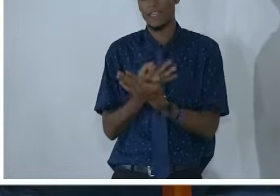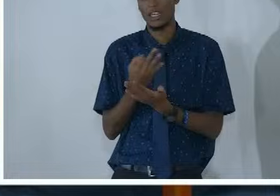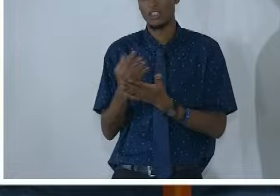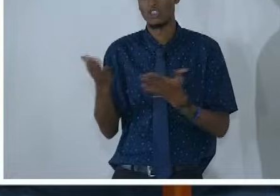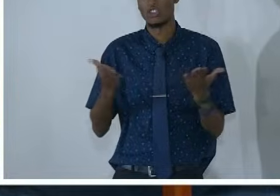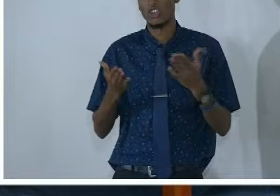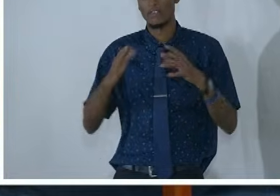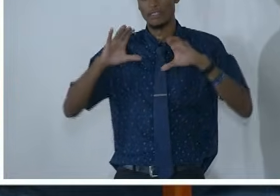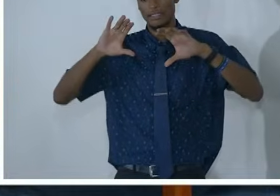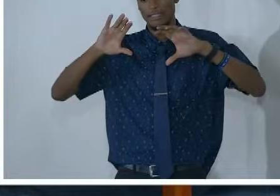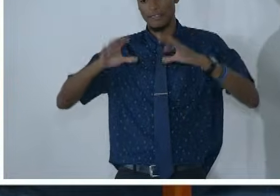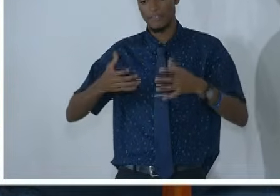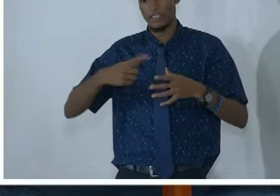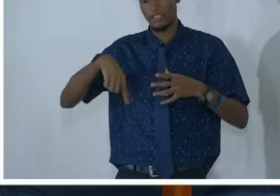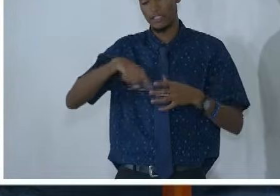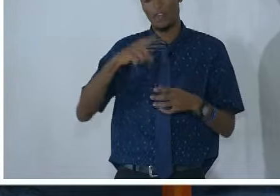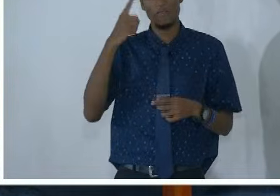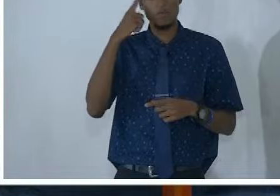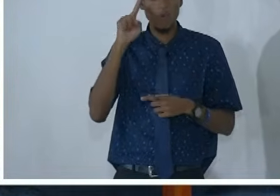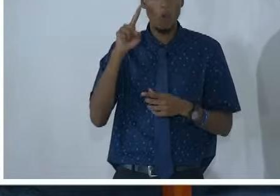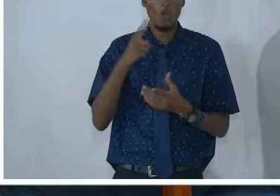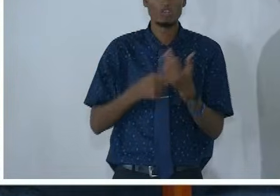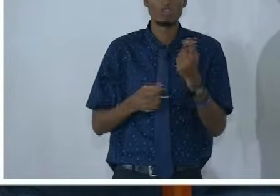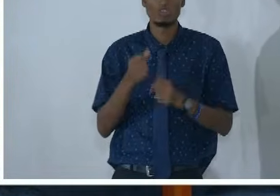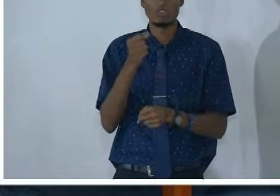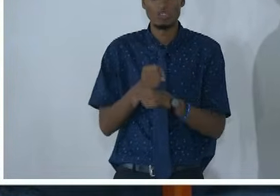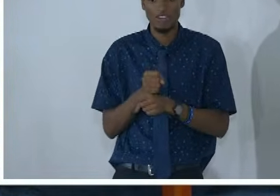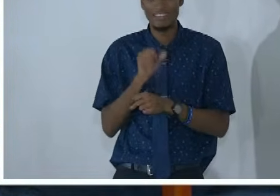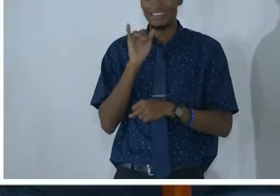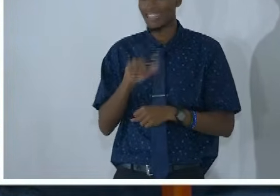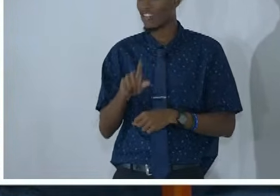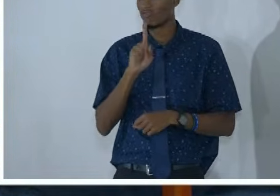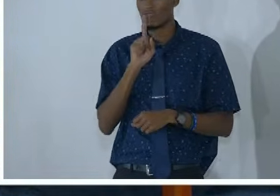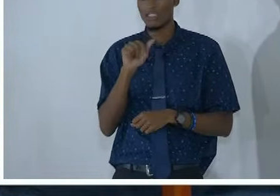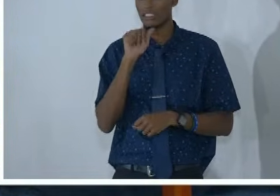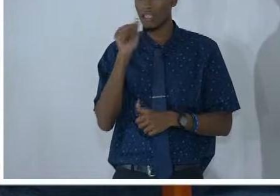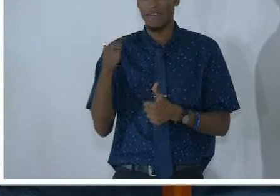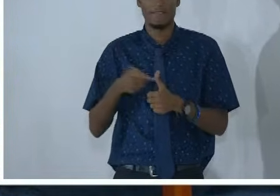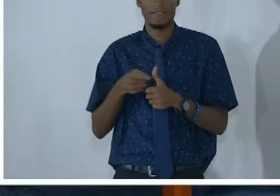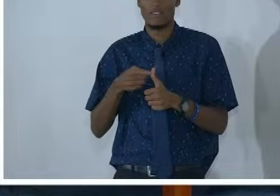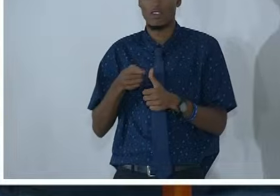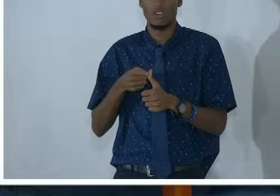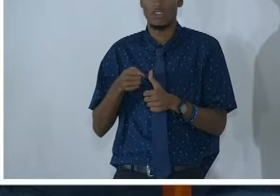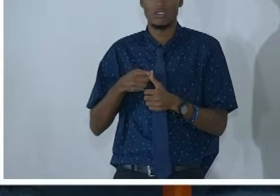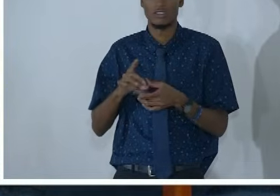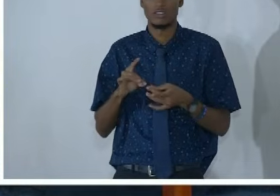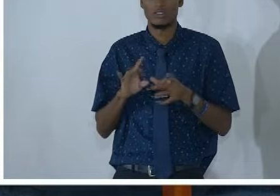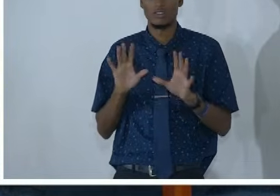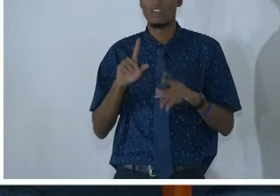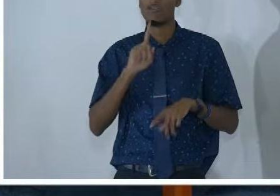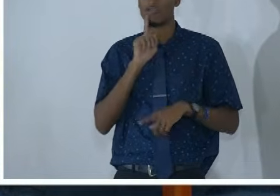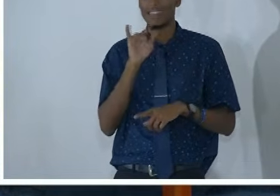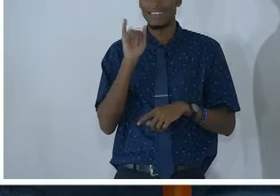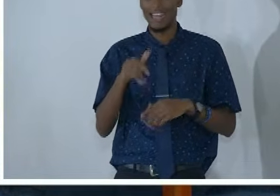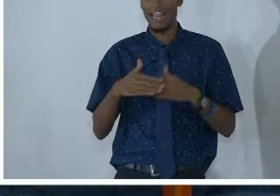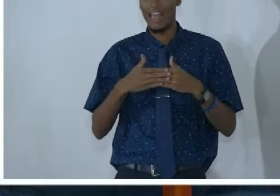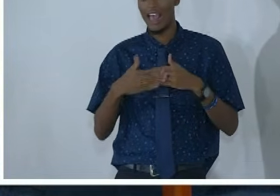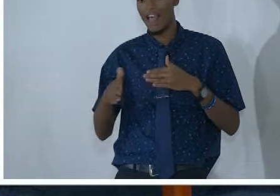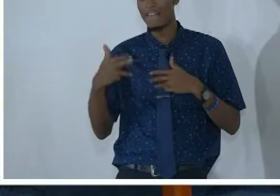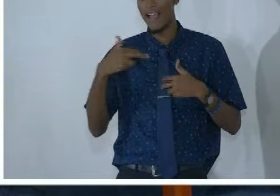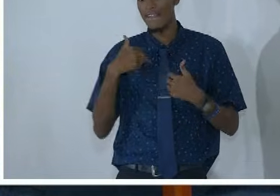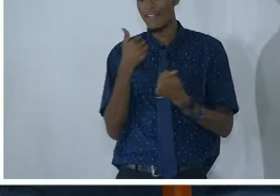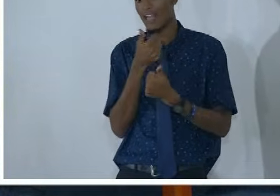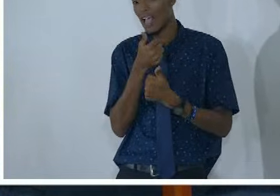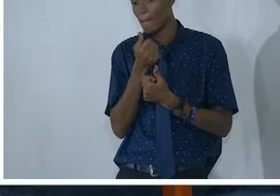corporate services or trust services. That was never the case before. The effect of that has been that many law firms